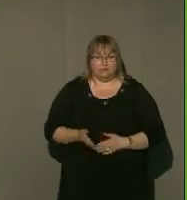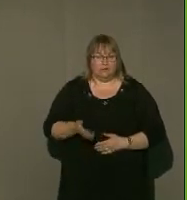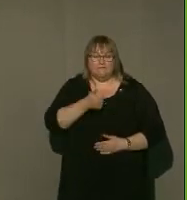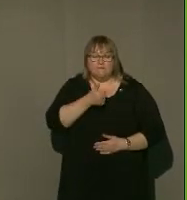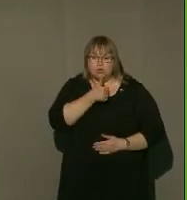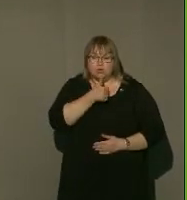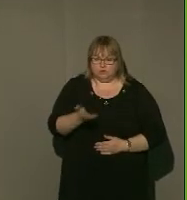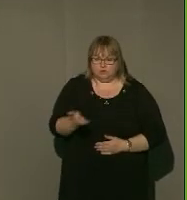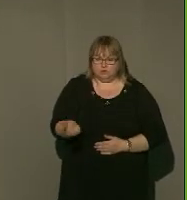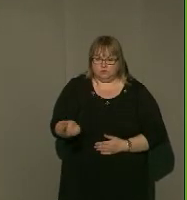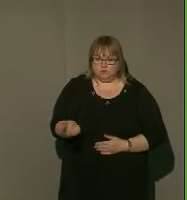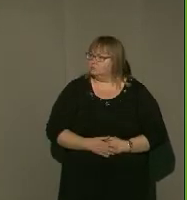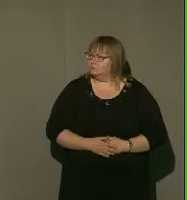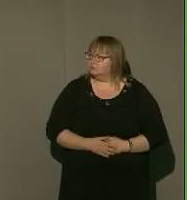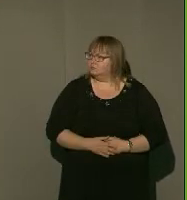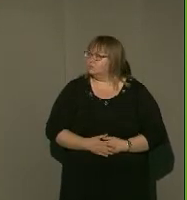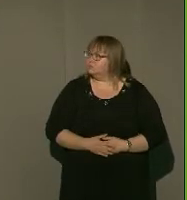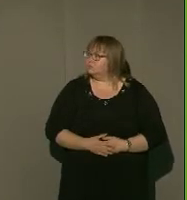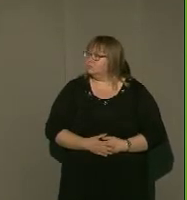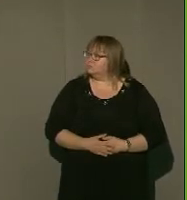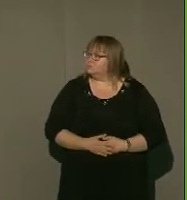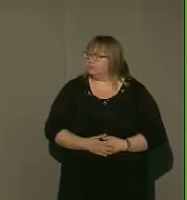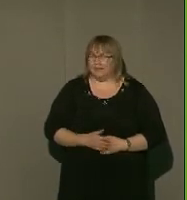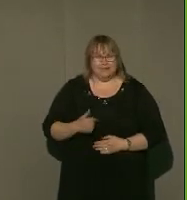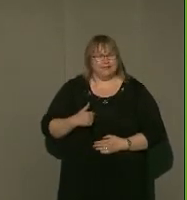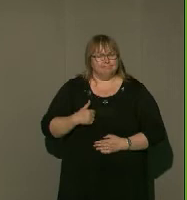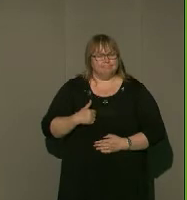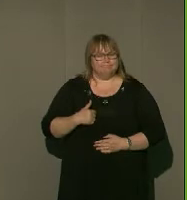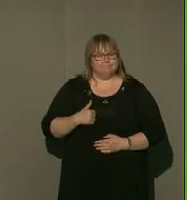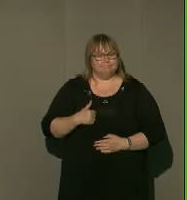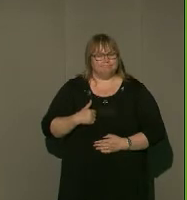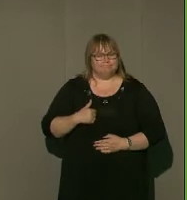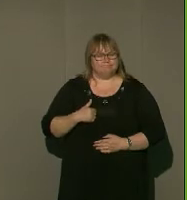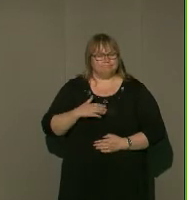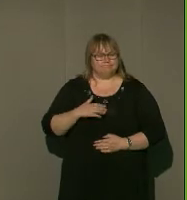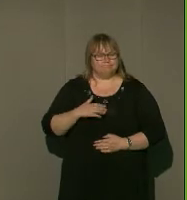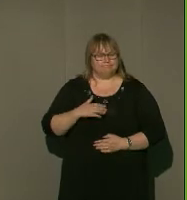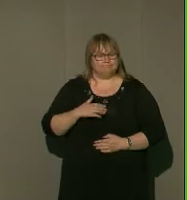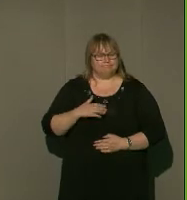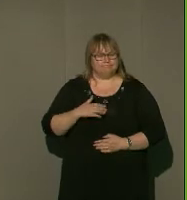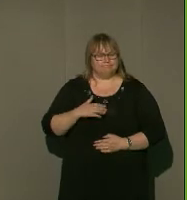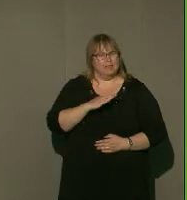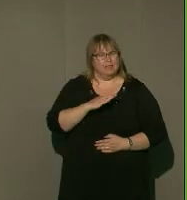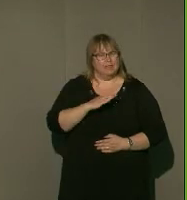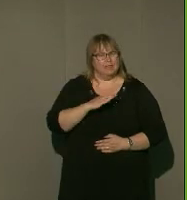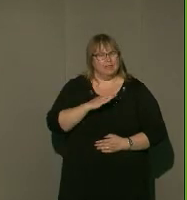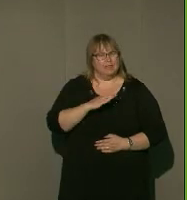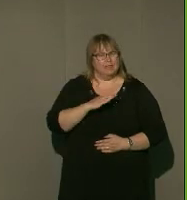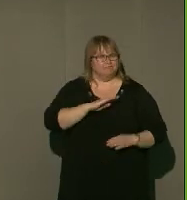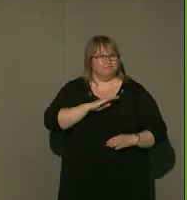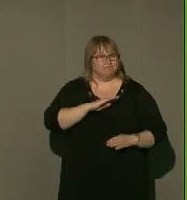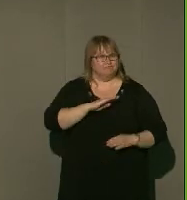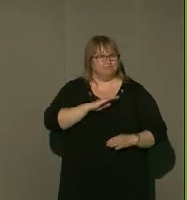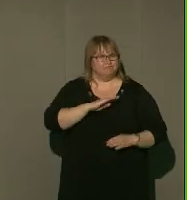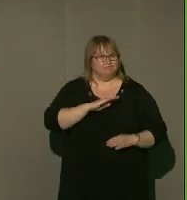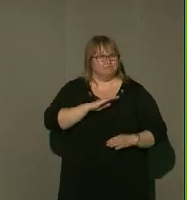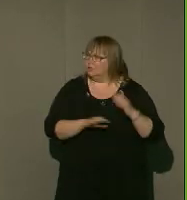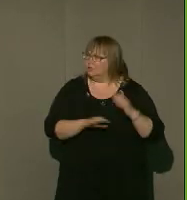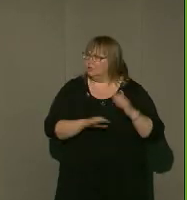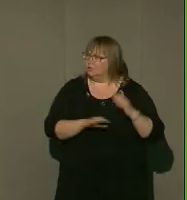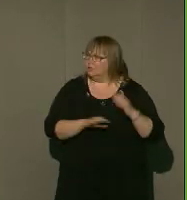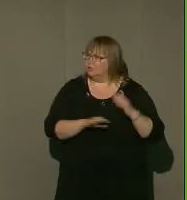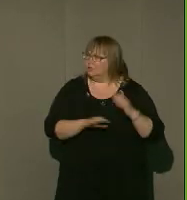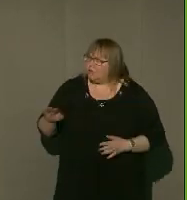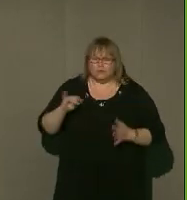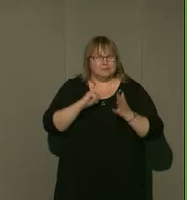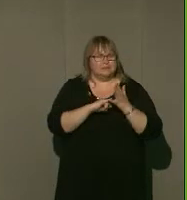against. I'm not really happy to promote the petition. I'm really sorry. Name and party. You need to say who you are. Ben Samuel